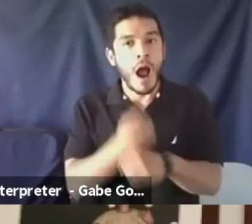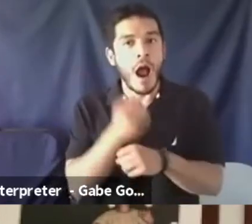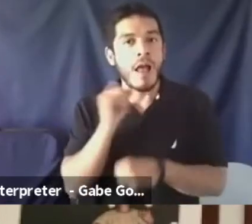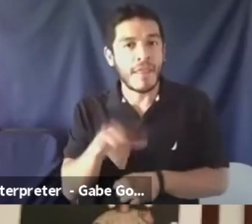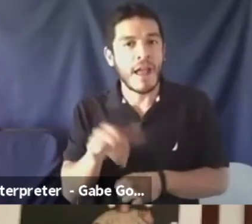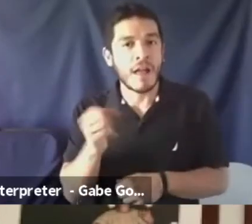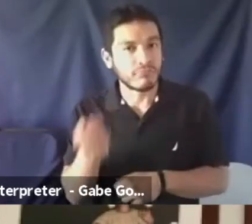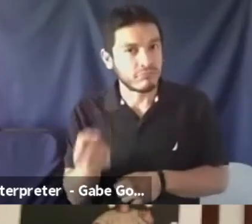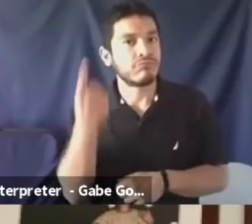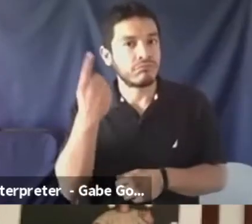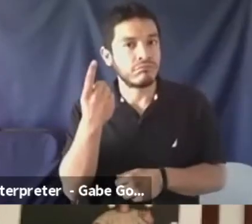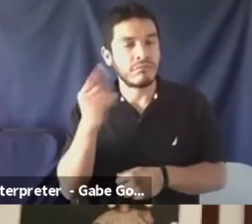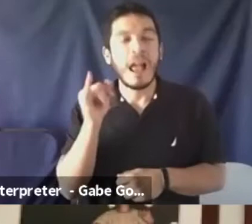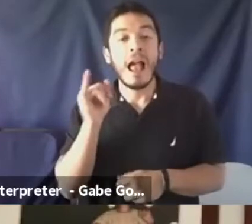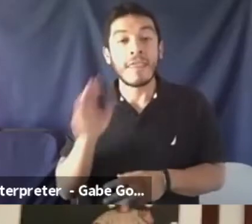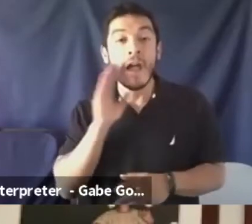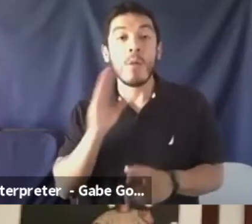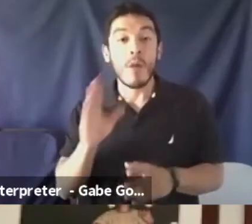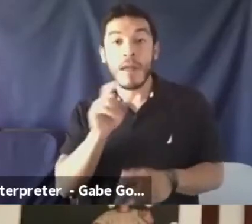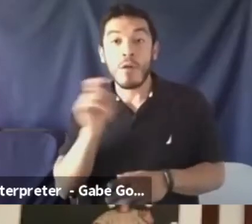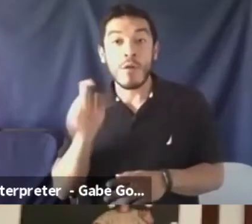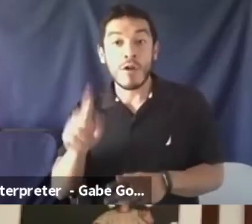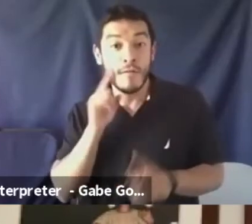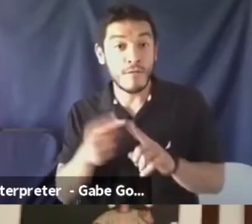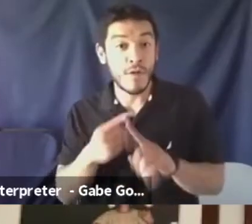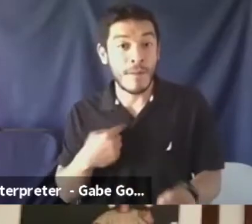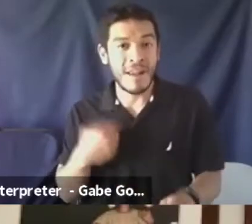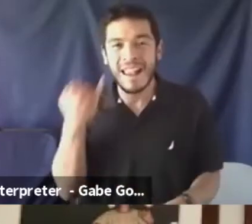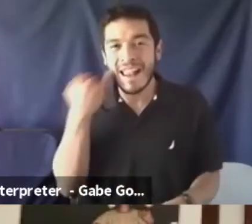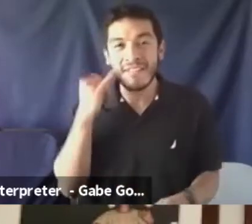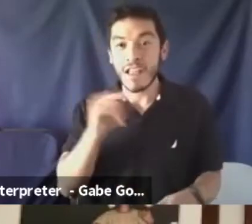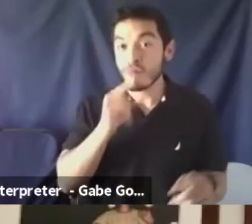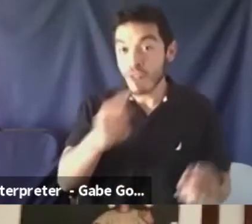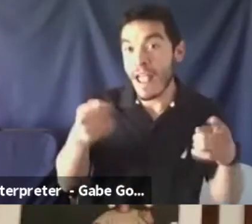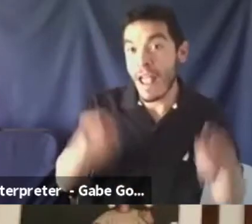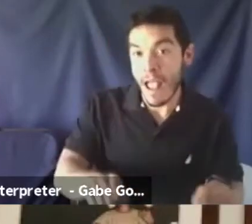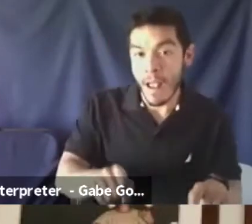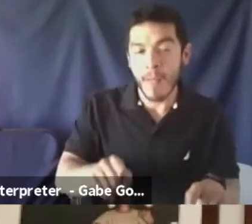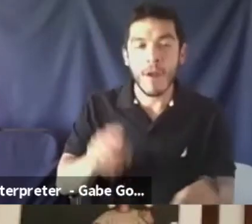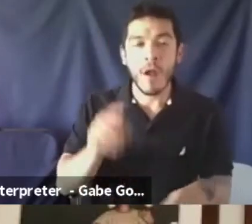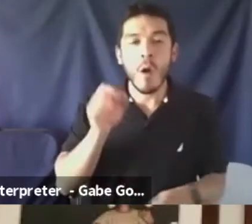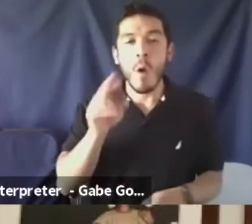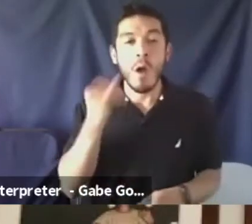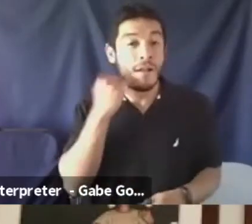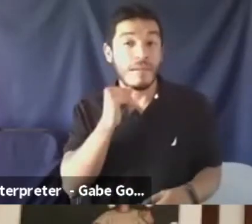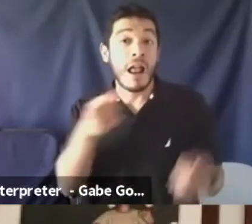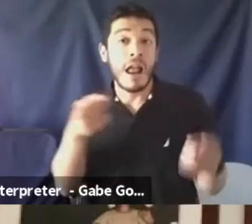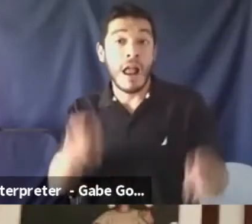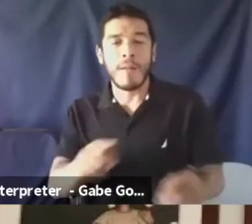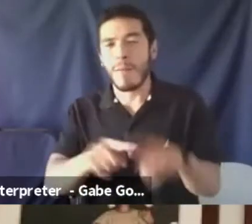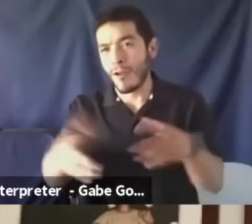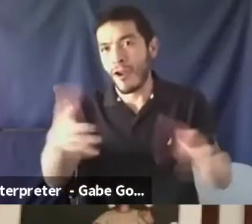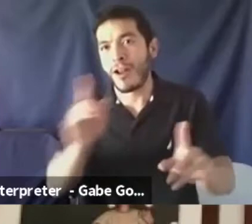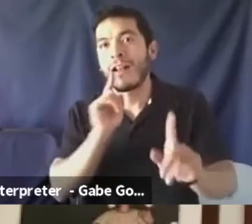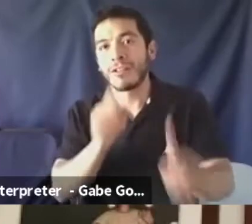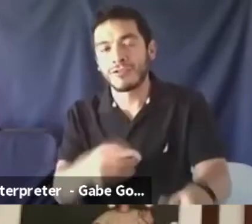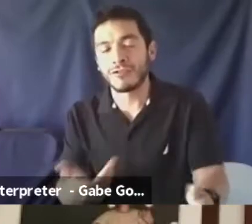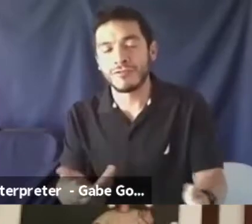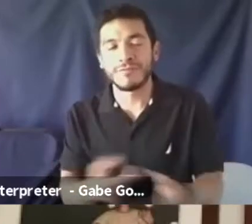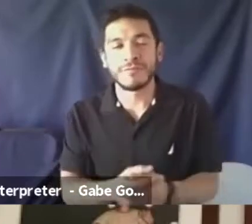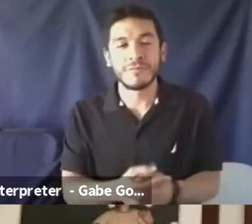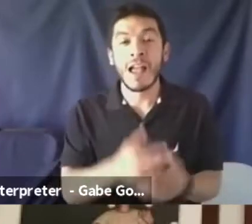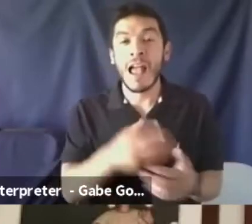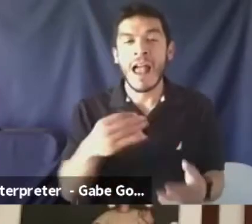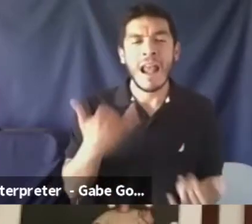would have been a question for me, did that really happen or did that not happen? And then, I'm going to jump over